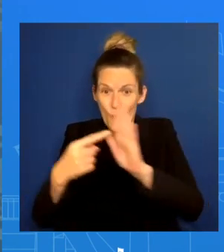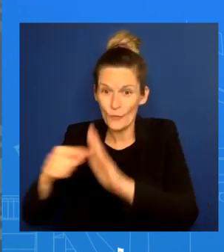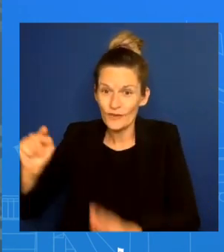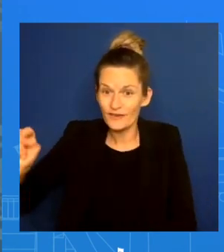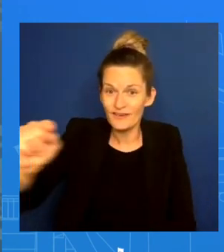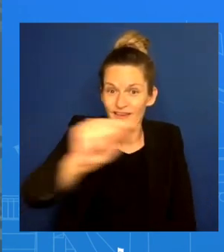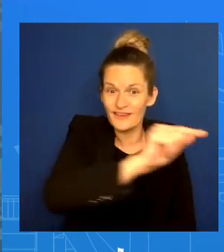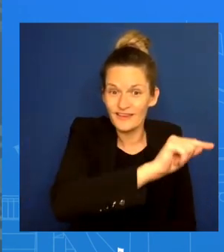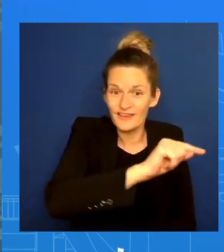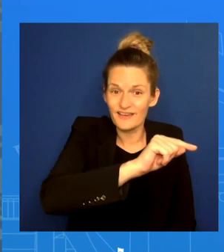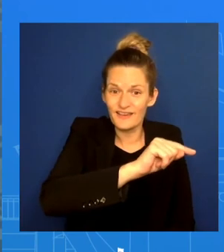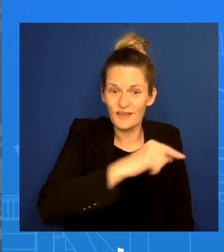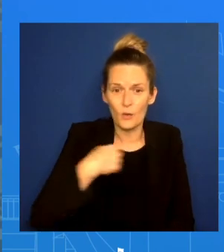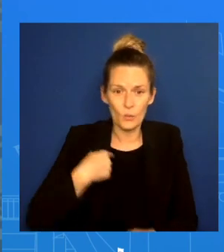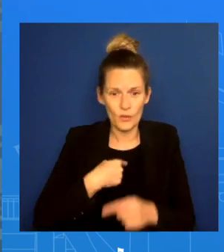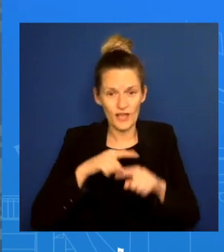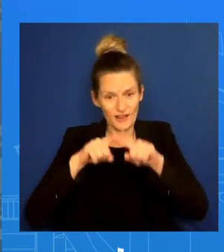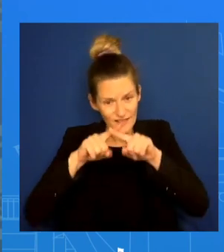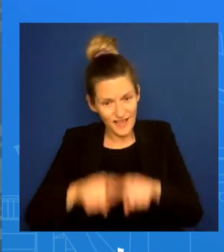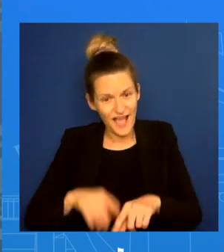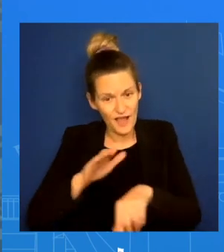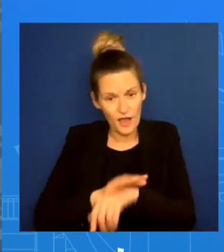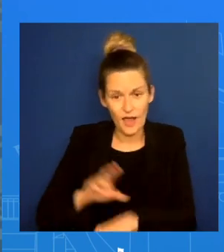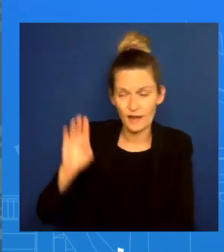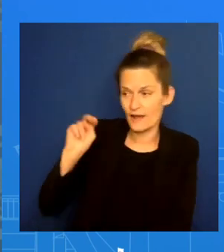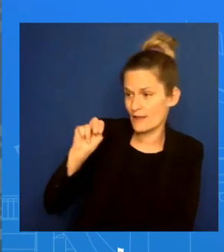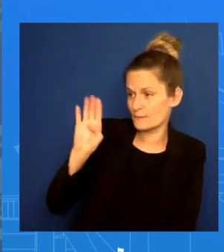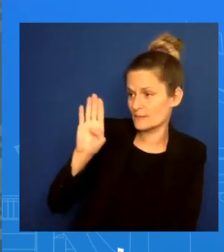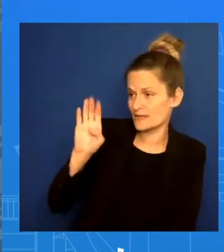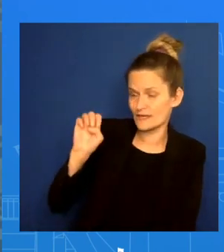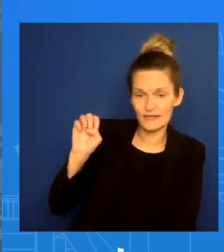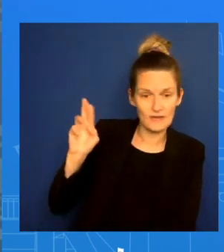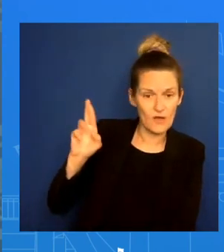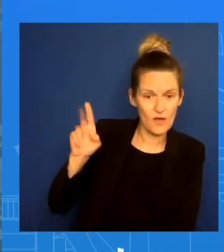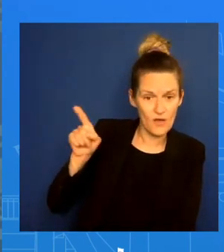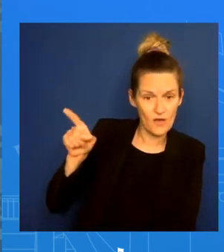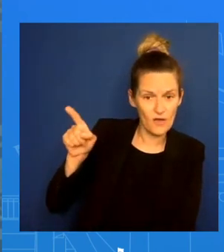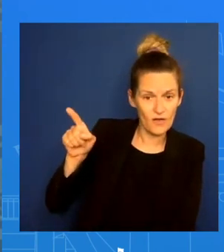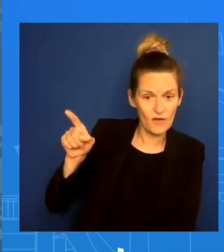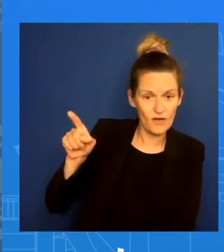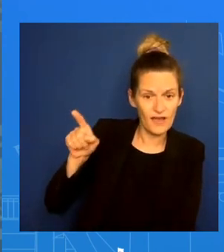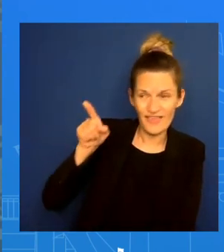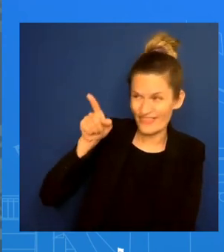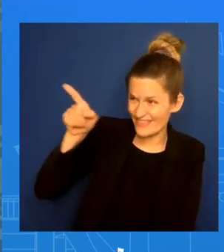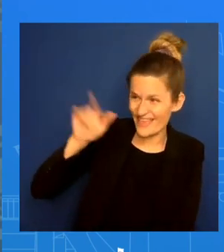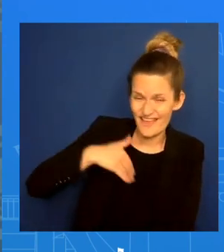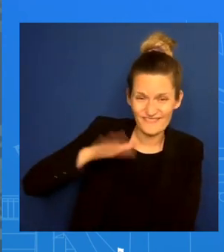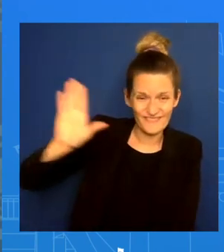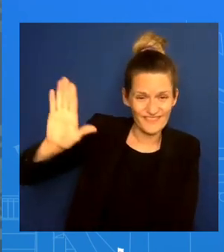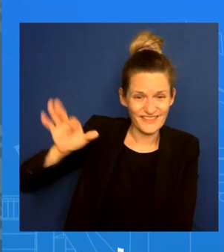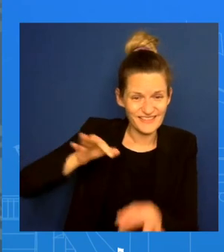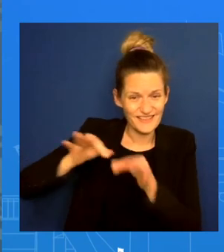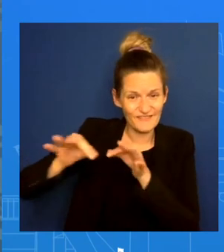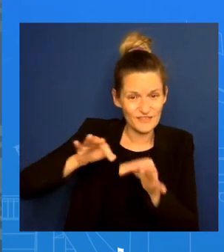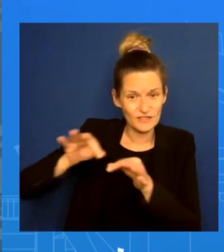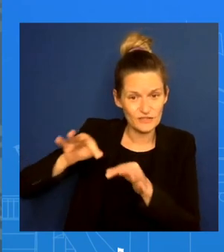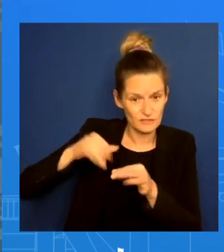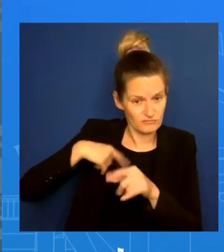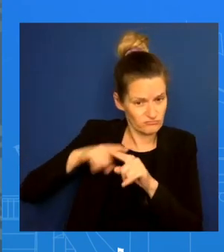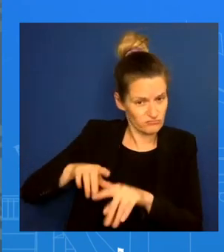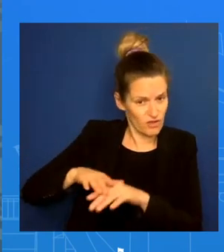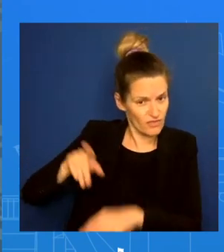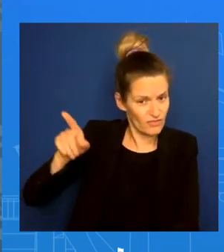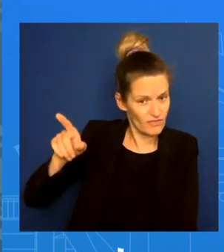look at this more broadly, as I've said. But we're going to continue to talk about the American people. We're going to continue to talk about what they're